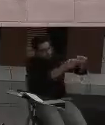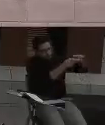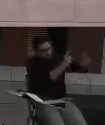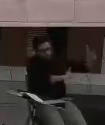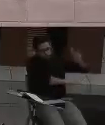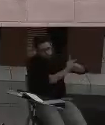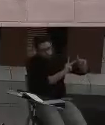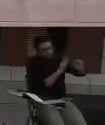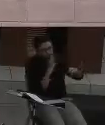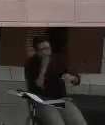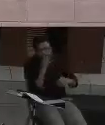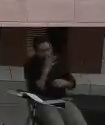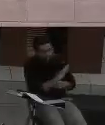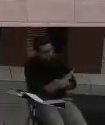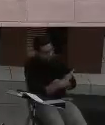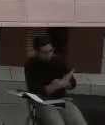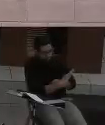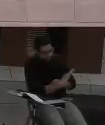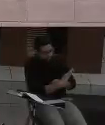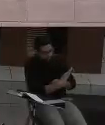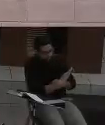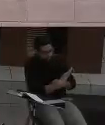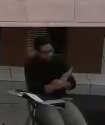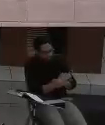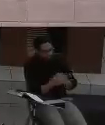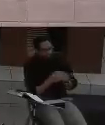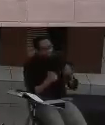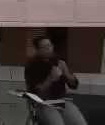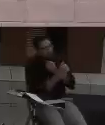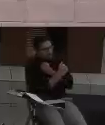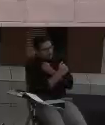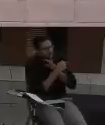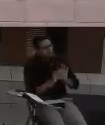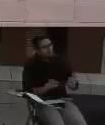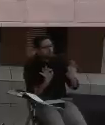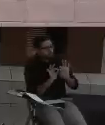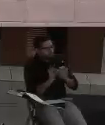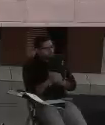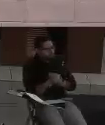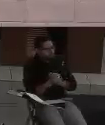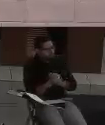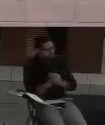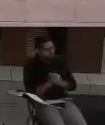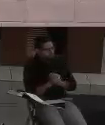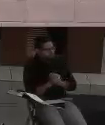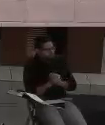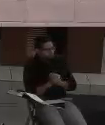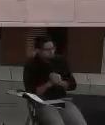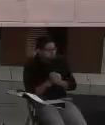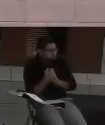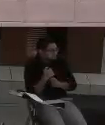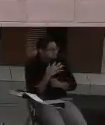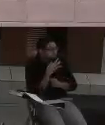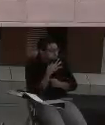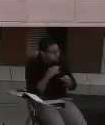is to live the new community. Is it possible to live this message of